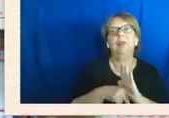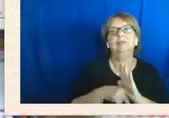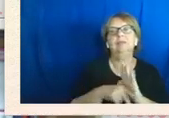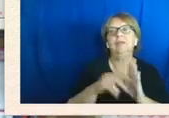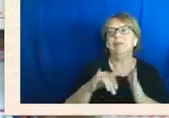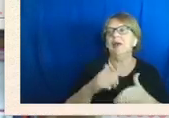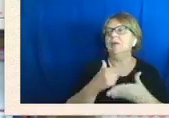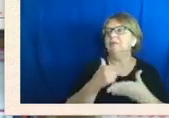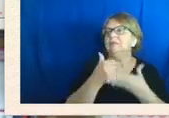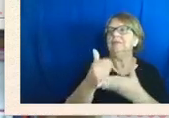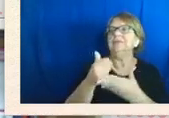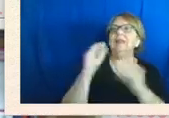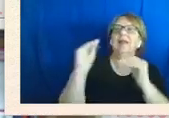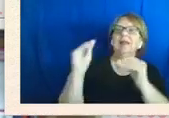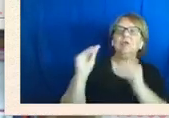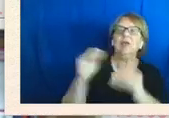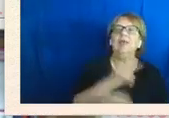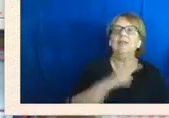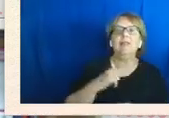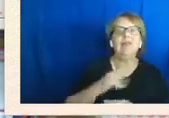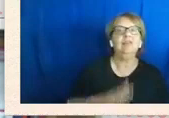legislators. We have,